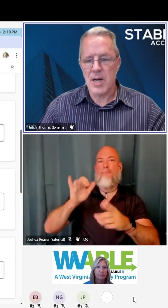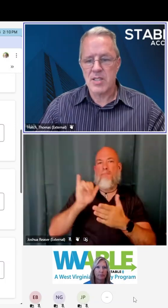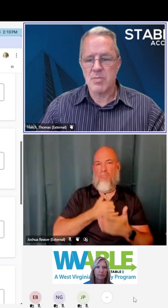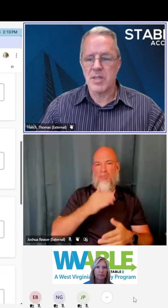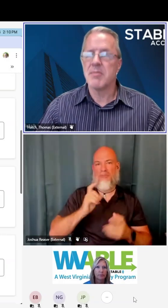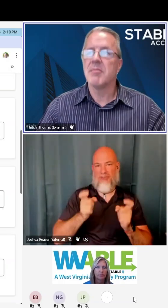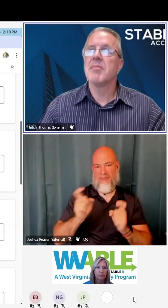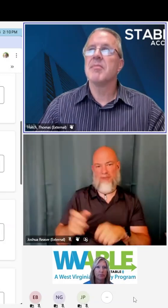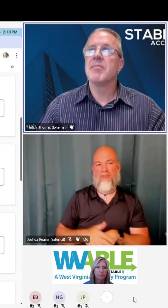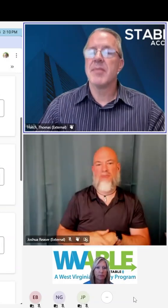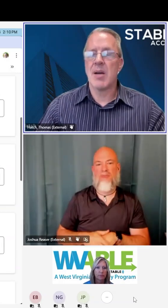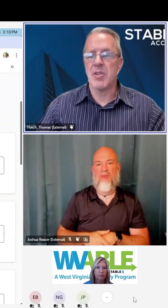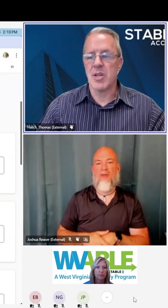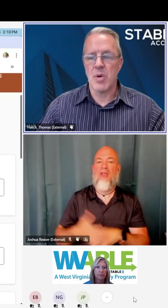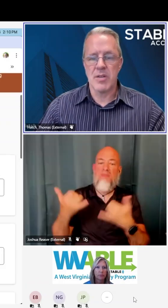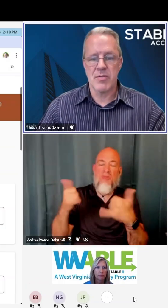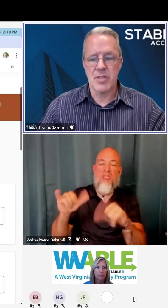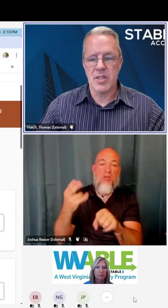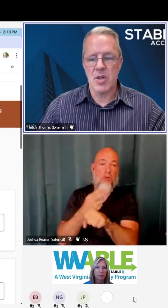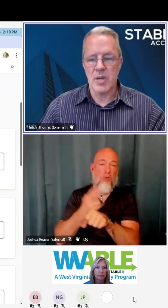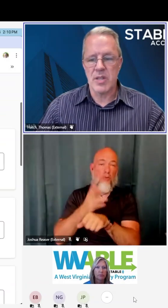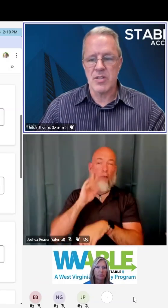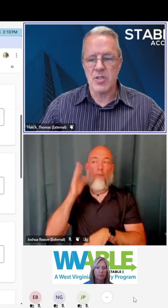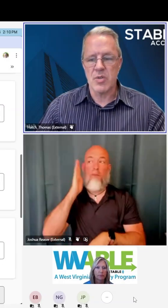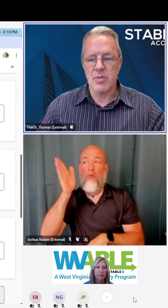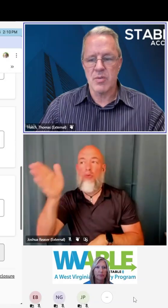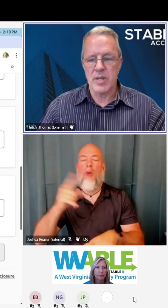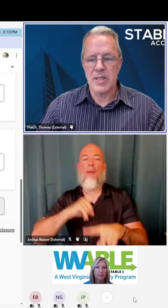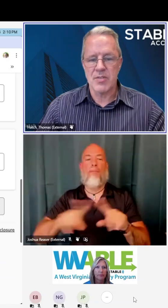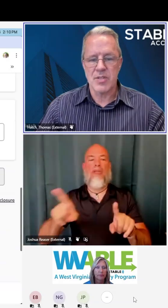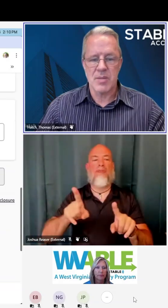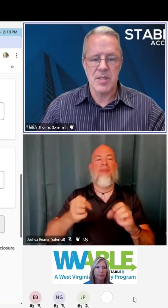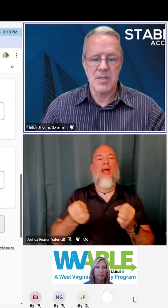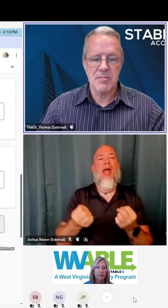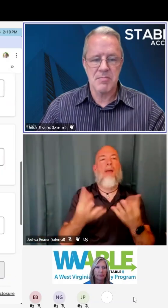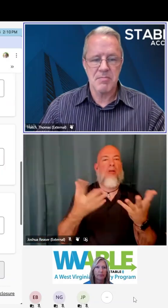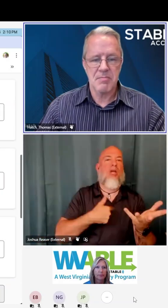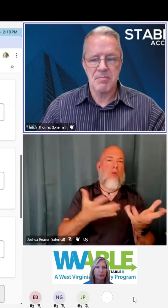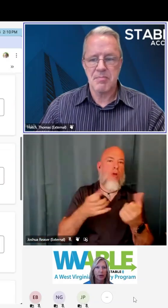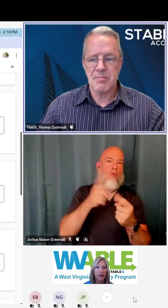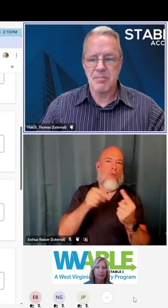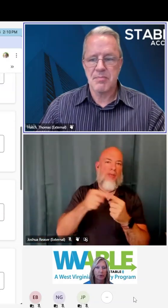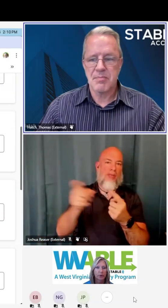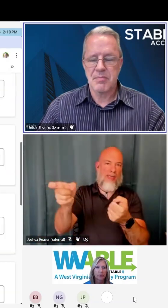future box, but how much I want to go into when gifts come in.